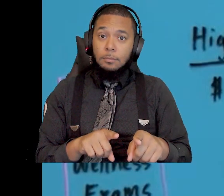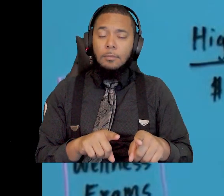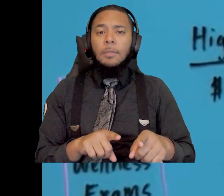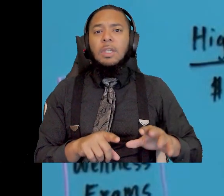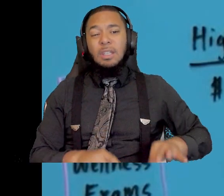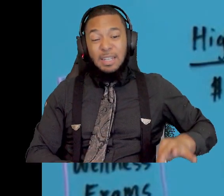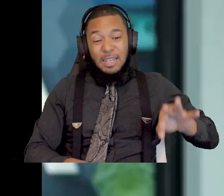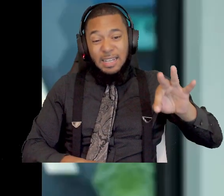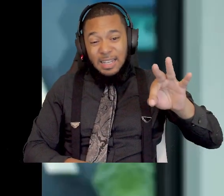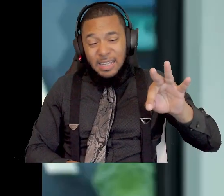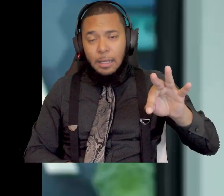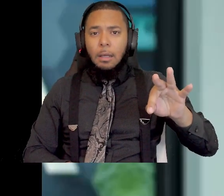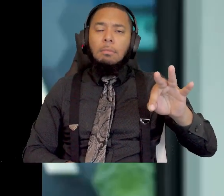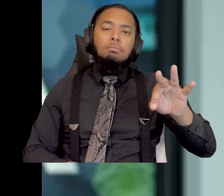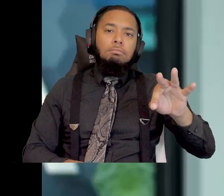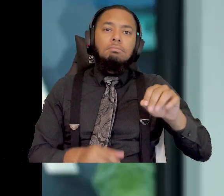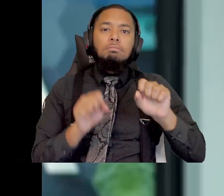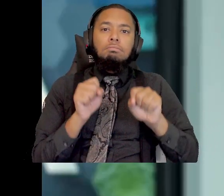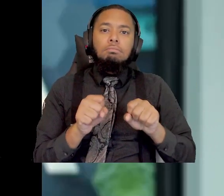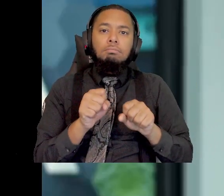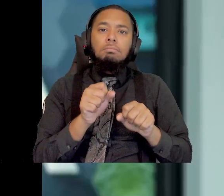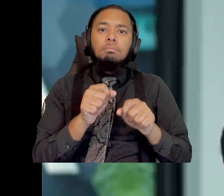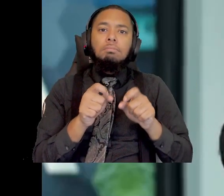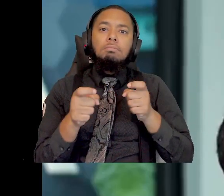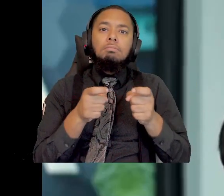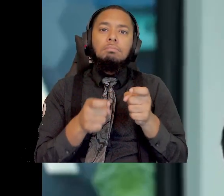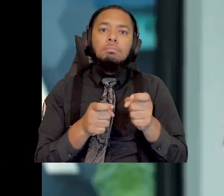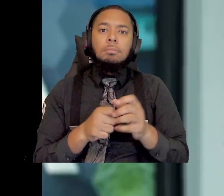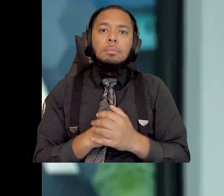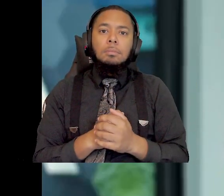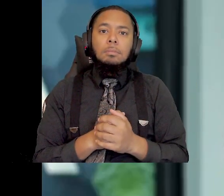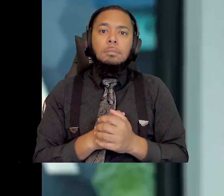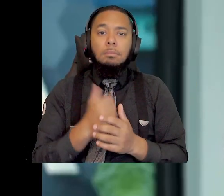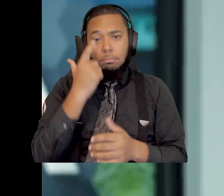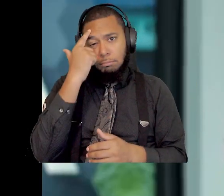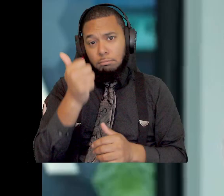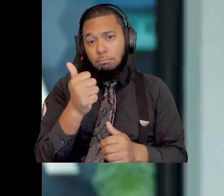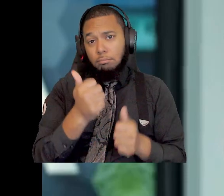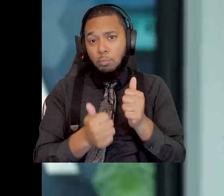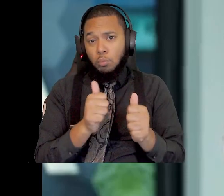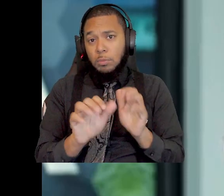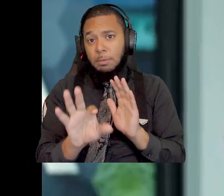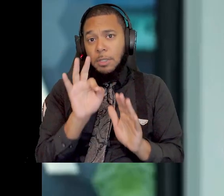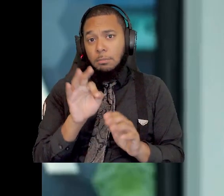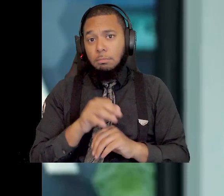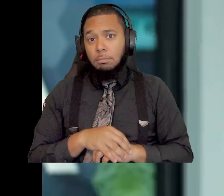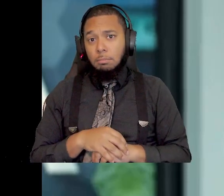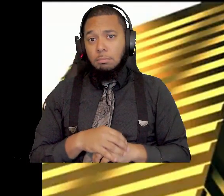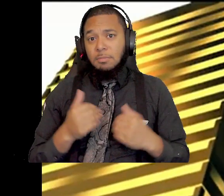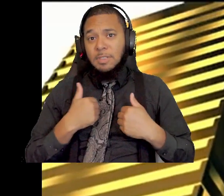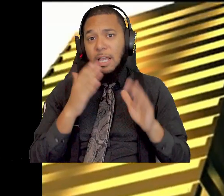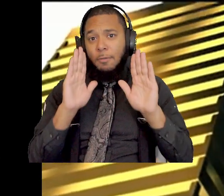financial catastrophe which one are you going to choose have a great day